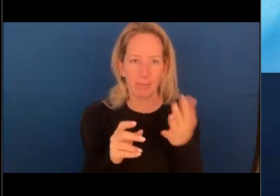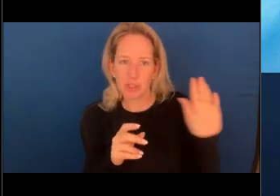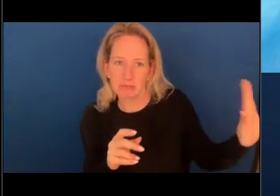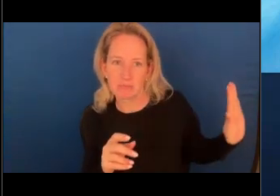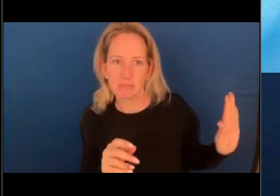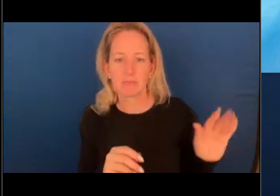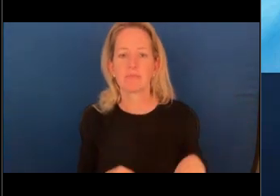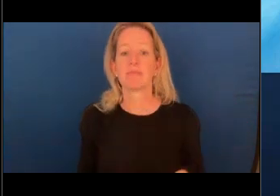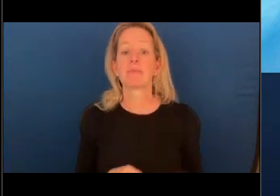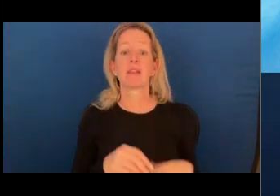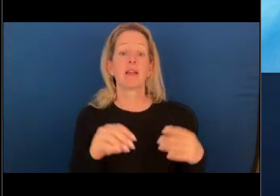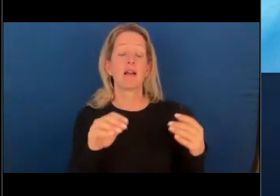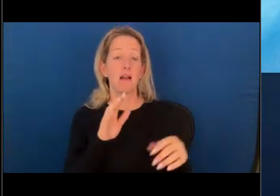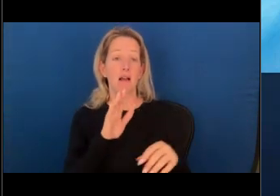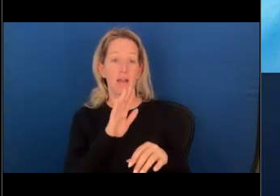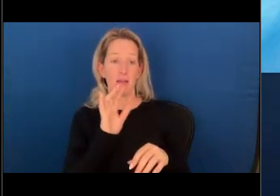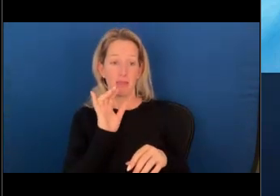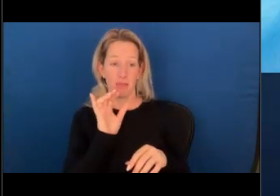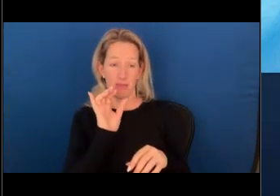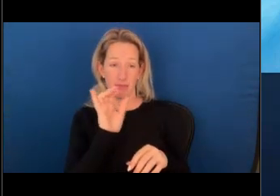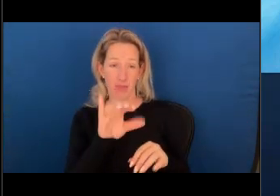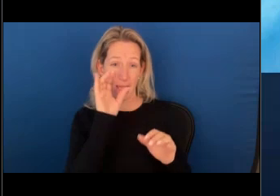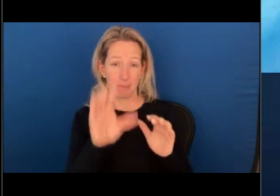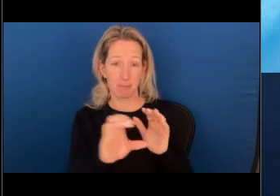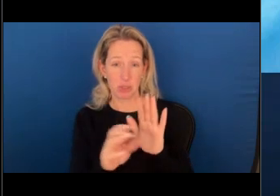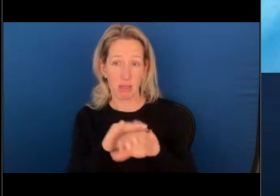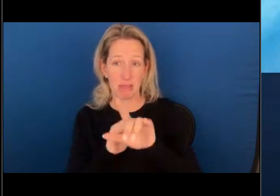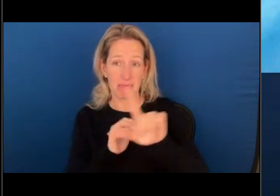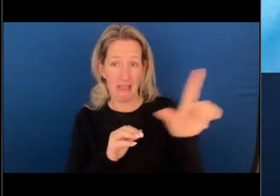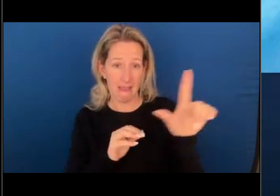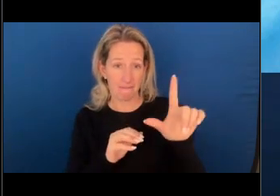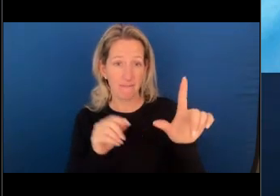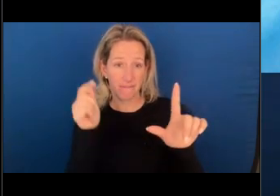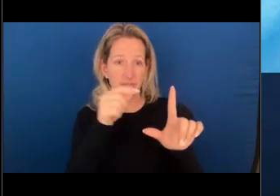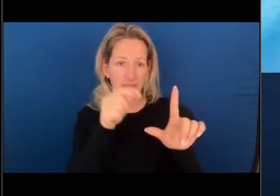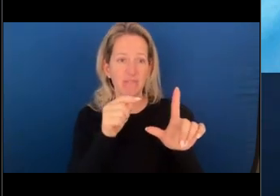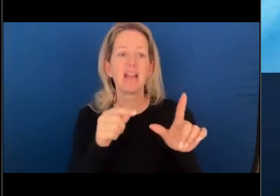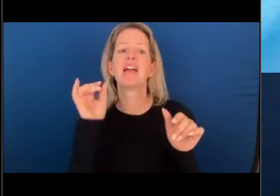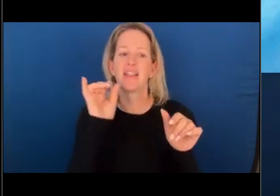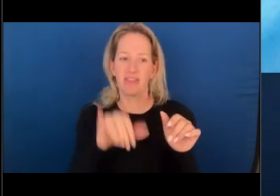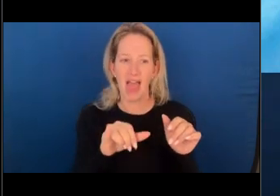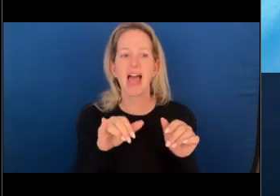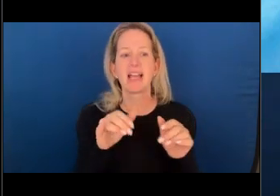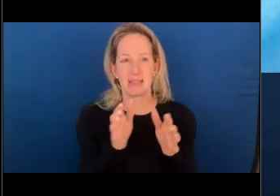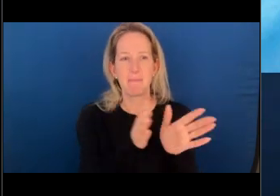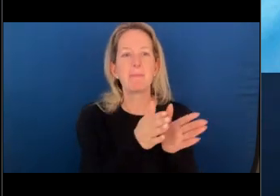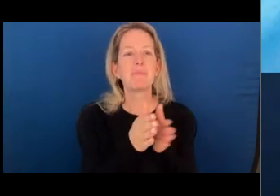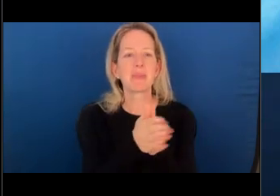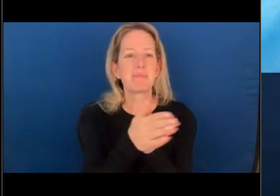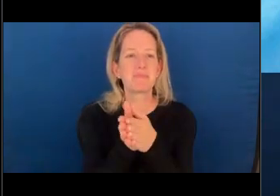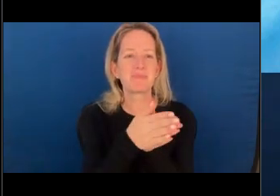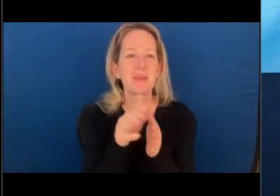favorite activity we do at these events. It's a diverted trash marine debris mermaid mural.